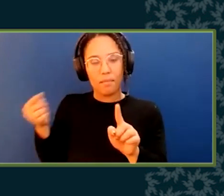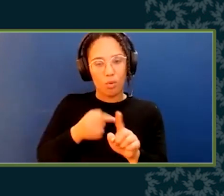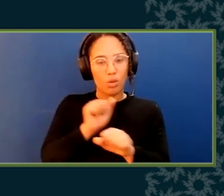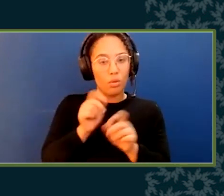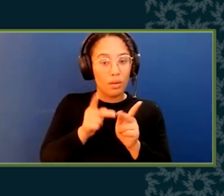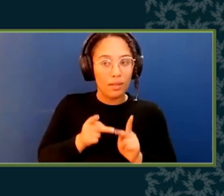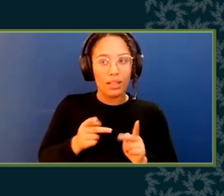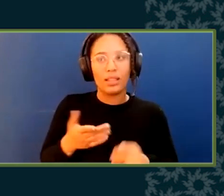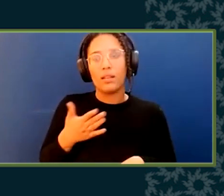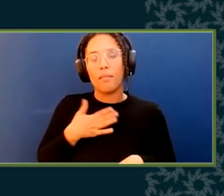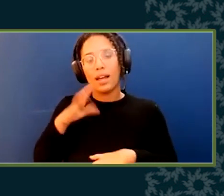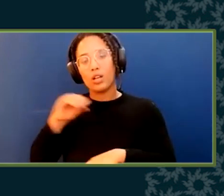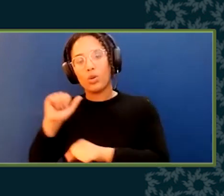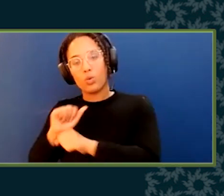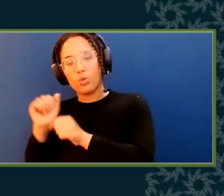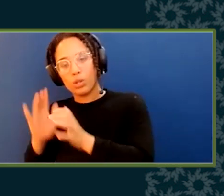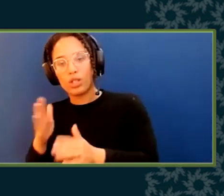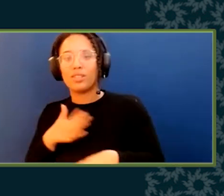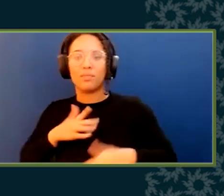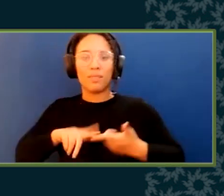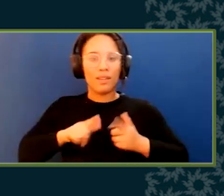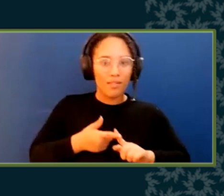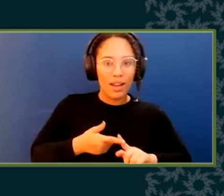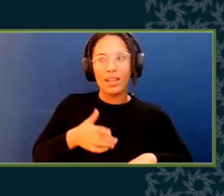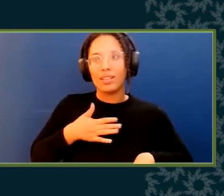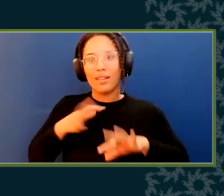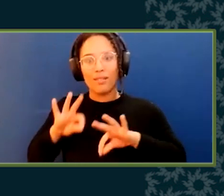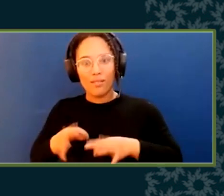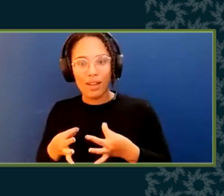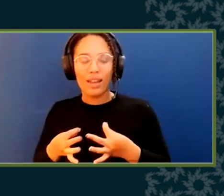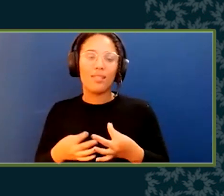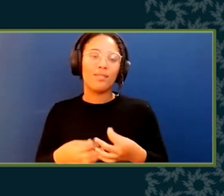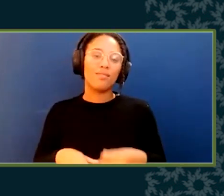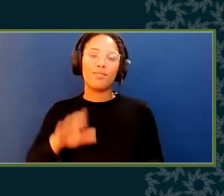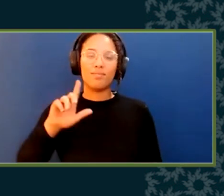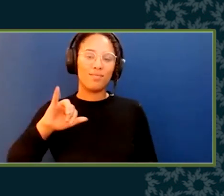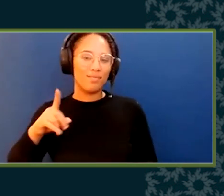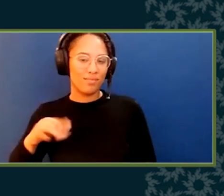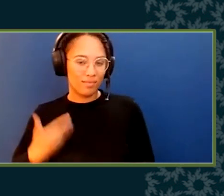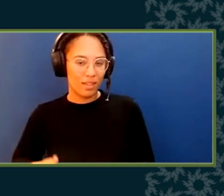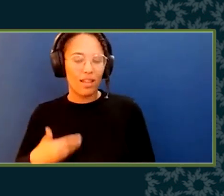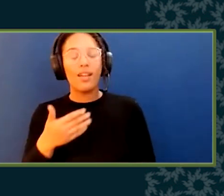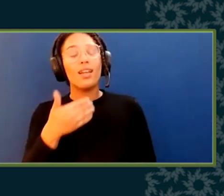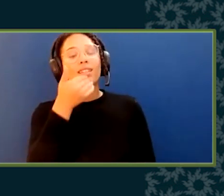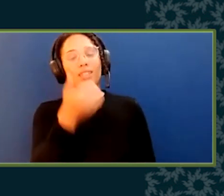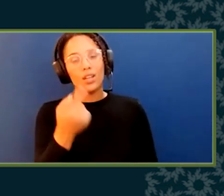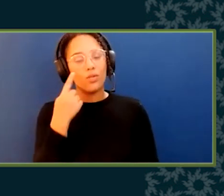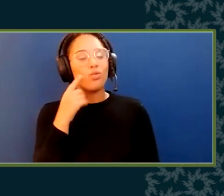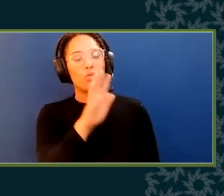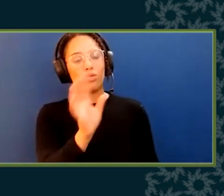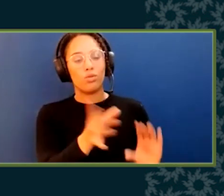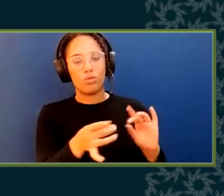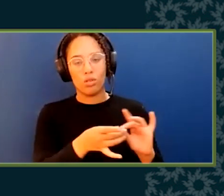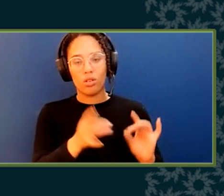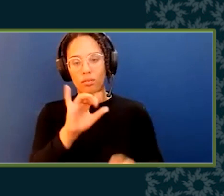to my families. This is Lindsey. Jess, thank you for saying that, because I think so often, and really echoed